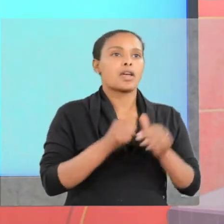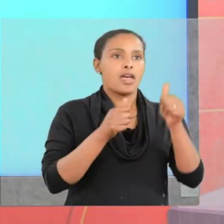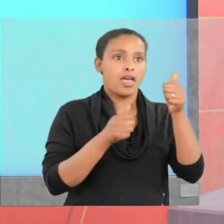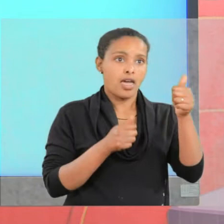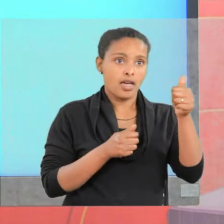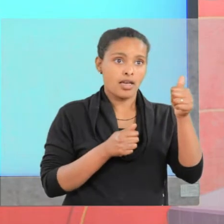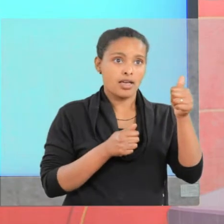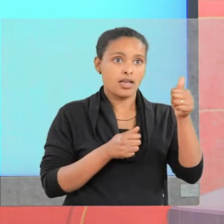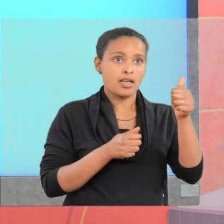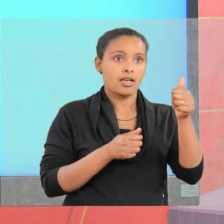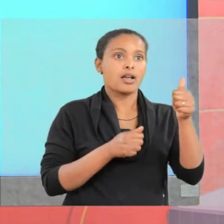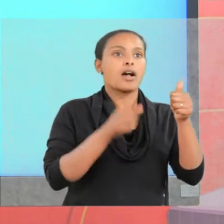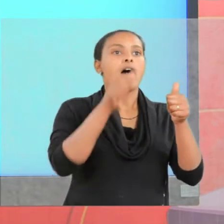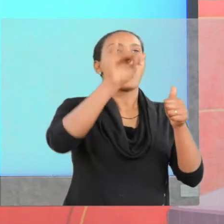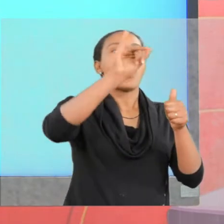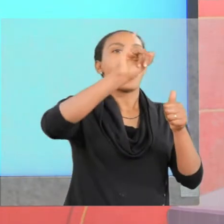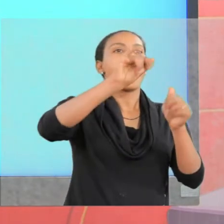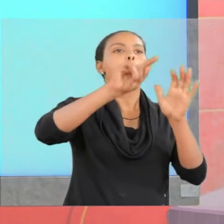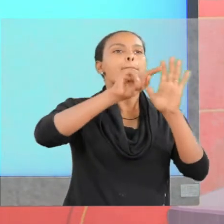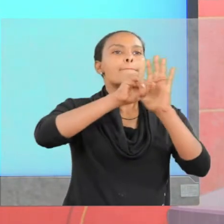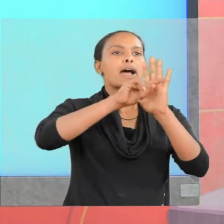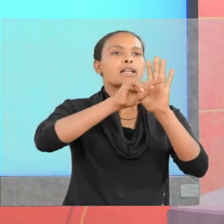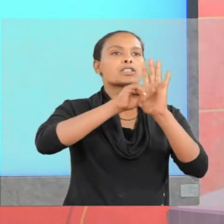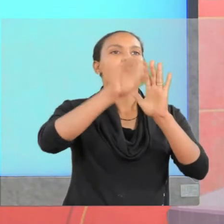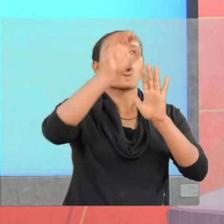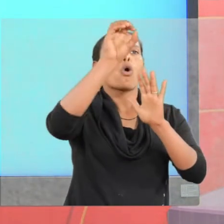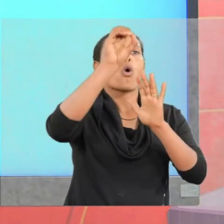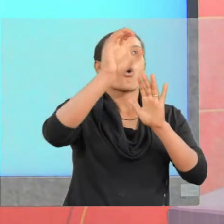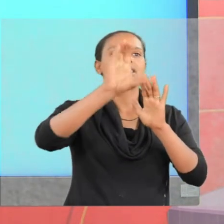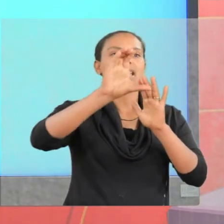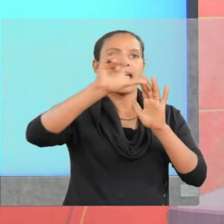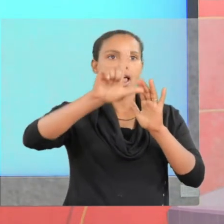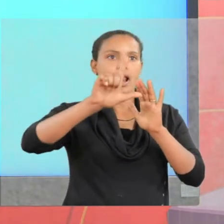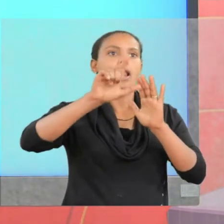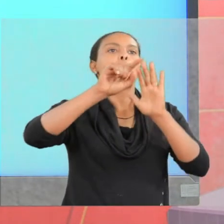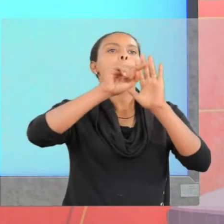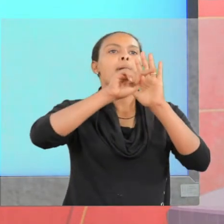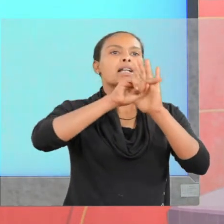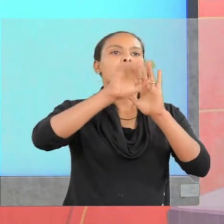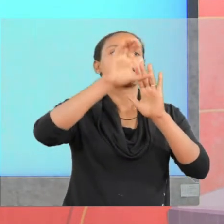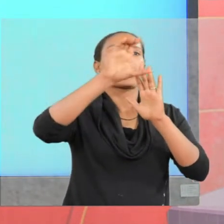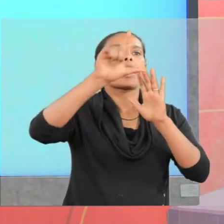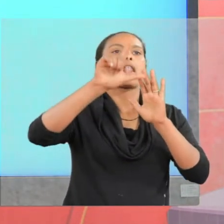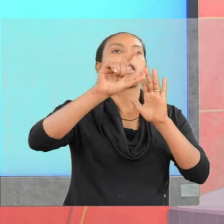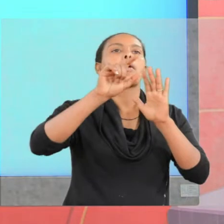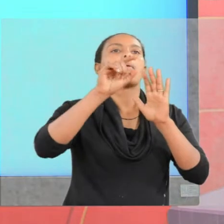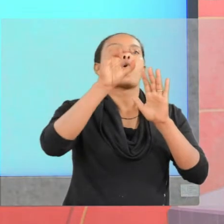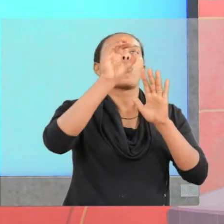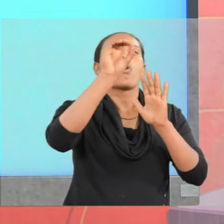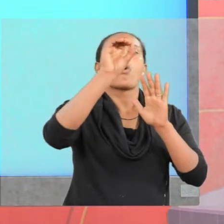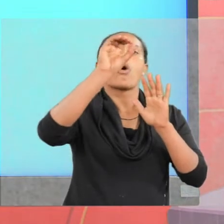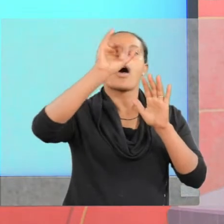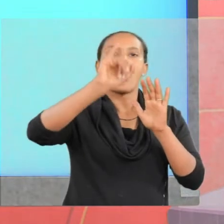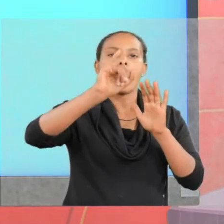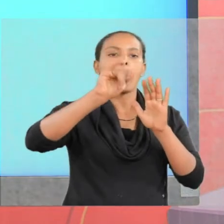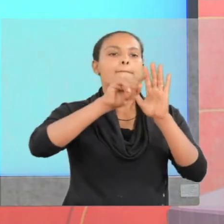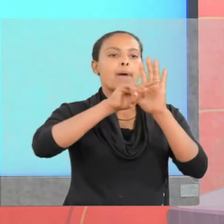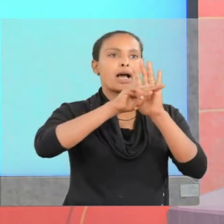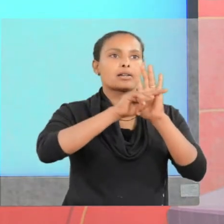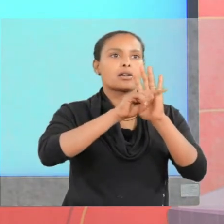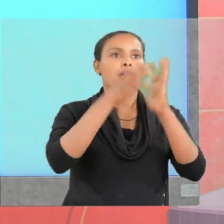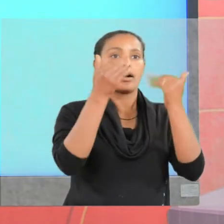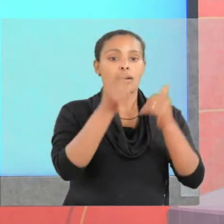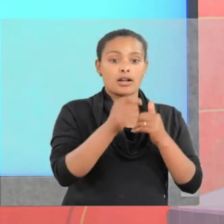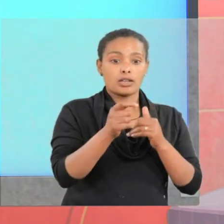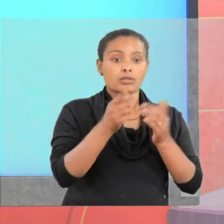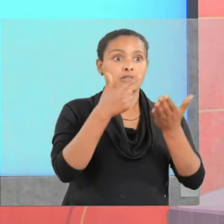M I minus plus OCl minus Cl minus plus OI minus. Now, rate